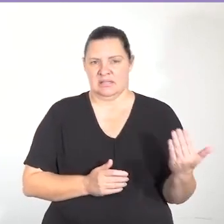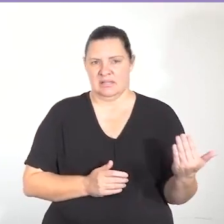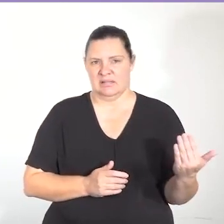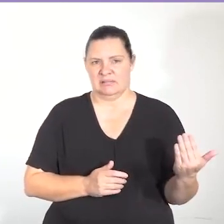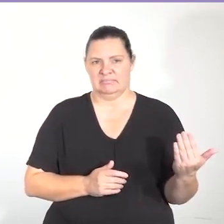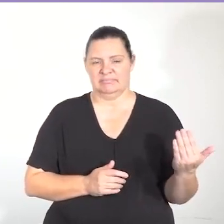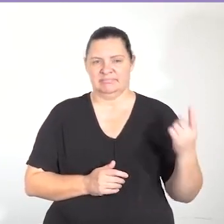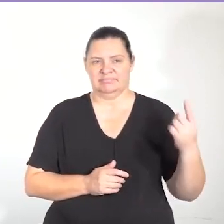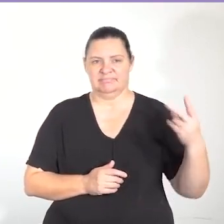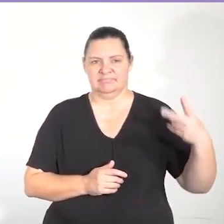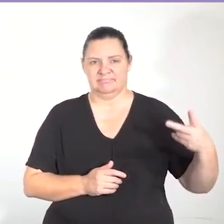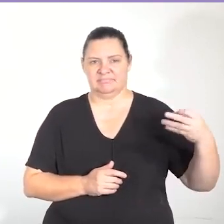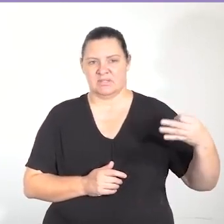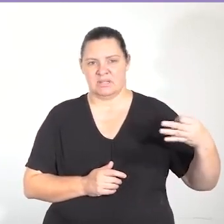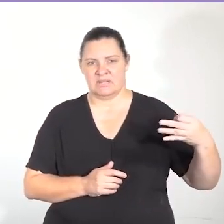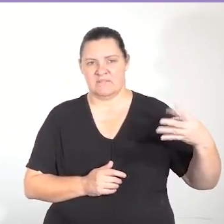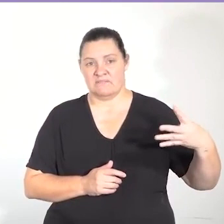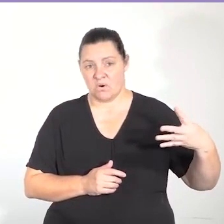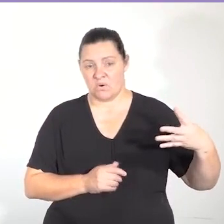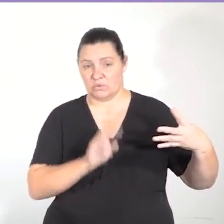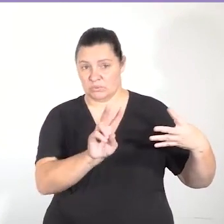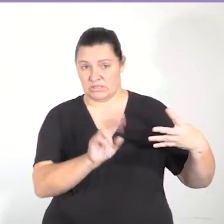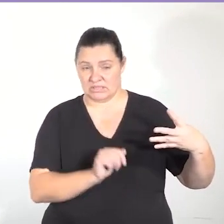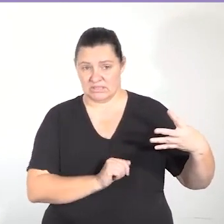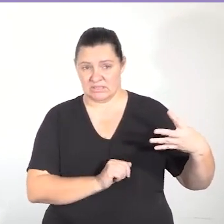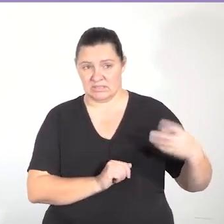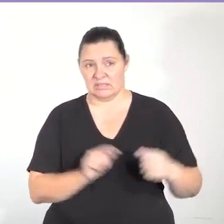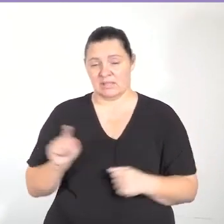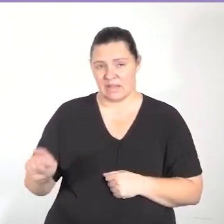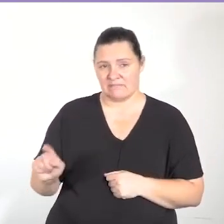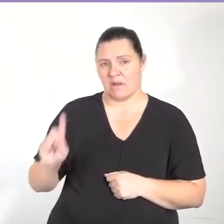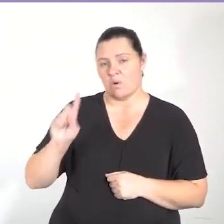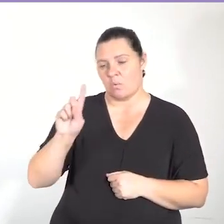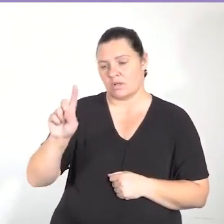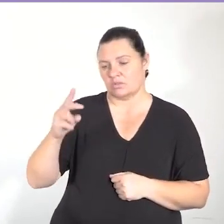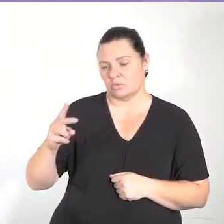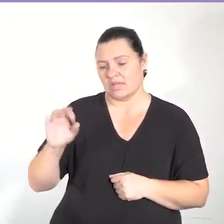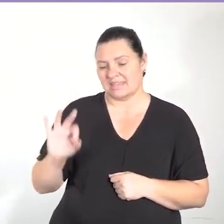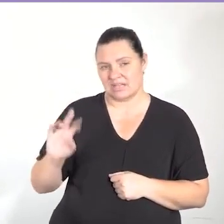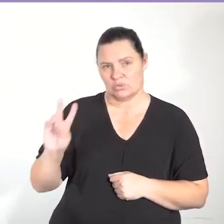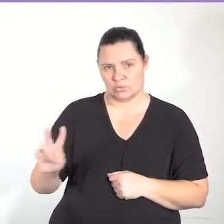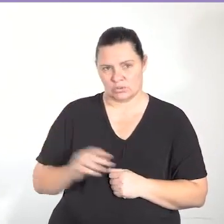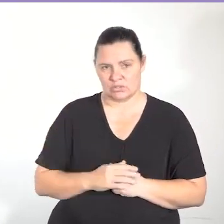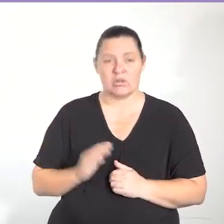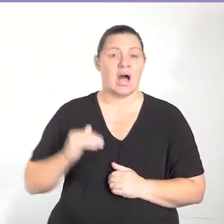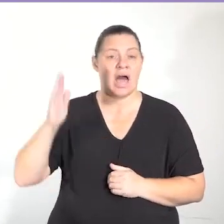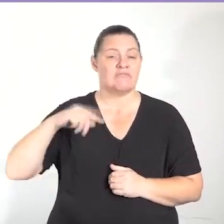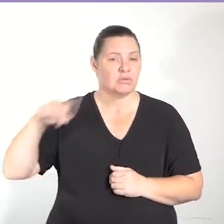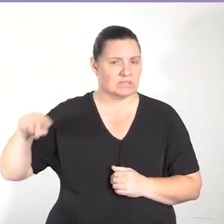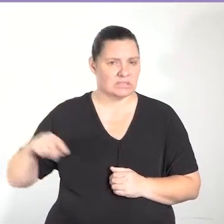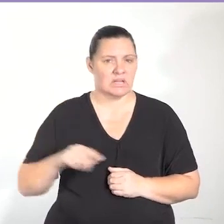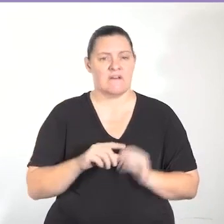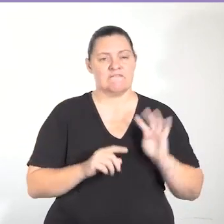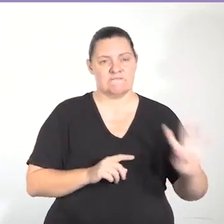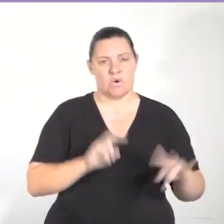side, we said it has 1, 2, 3, 4 2's. And this side, it has 1, 2, 3 2's. So the highest frequency